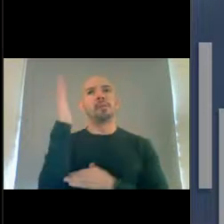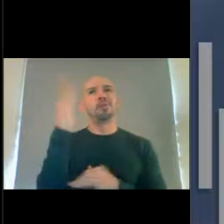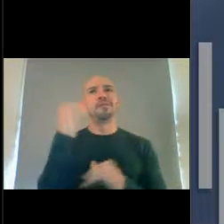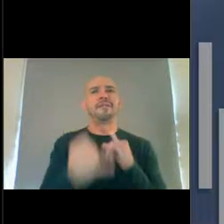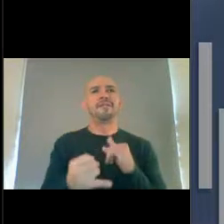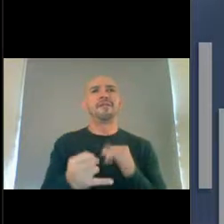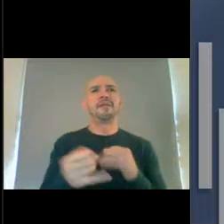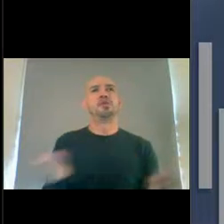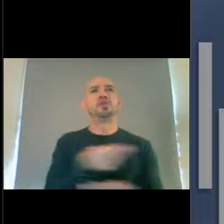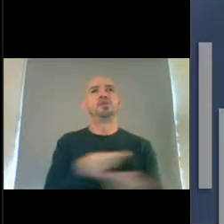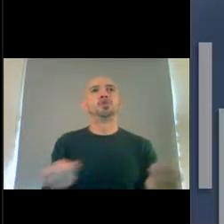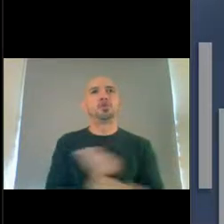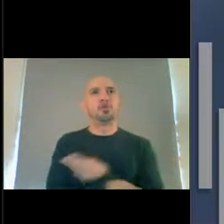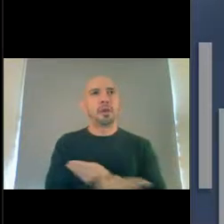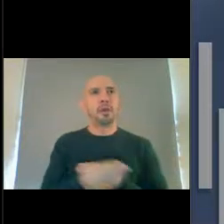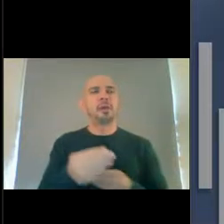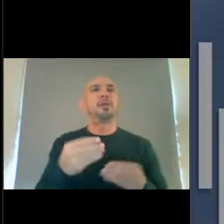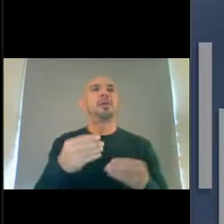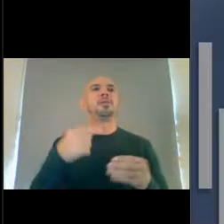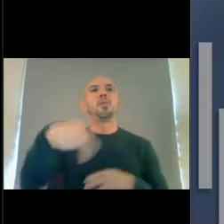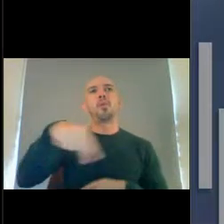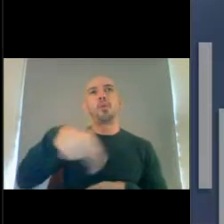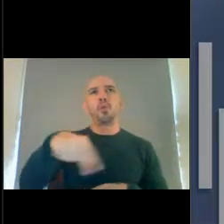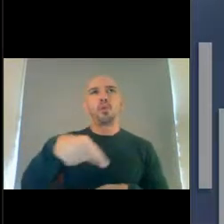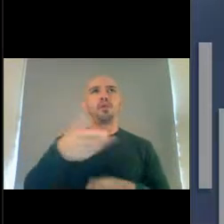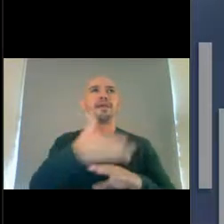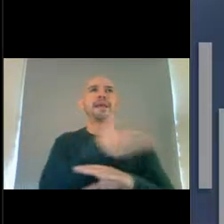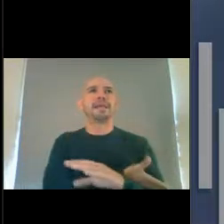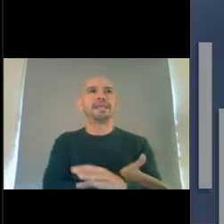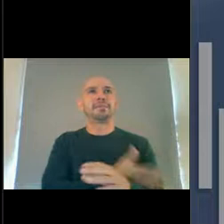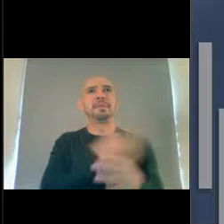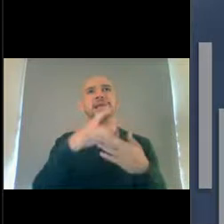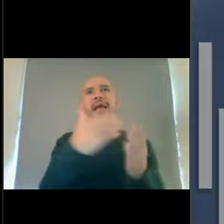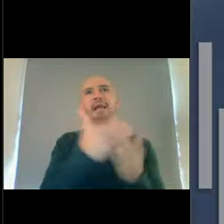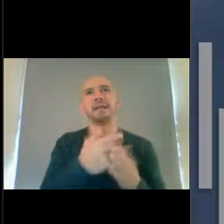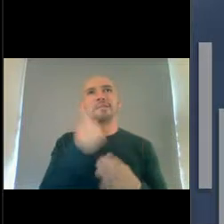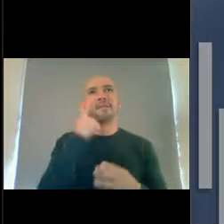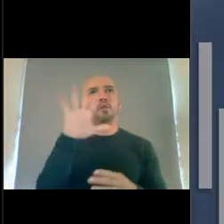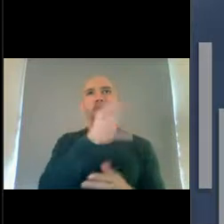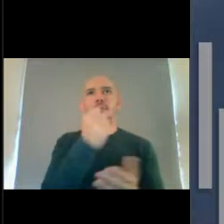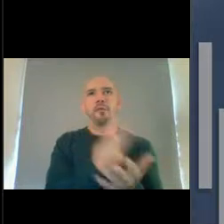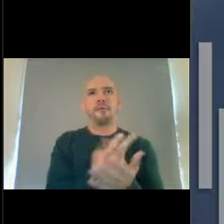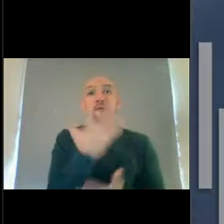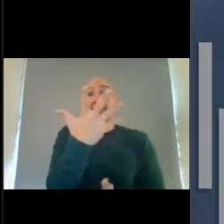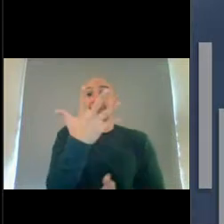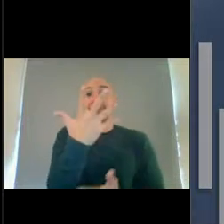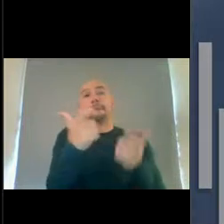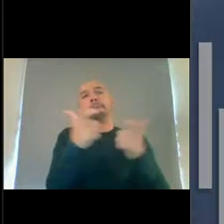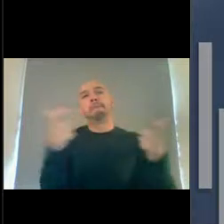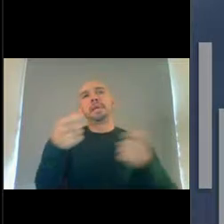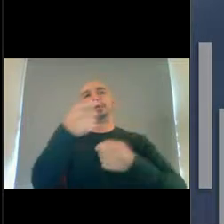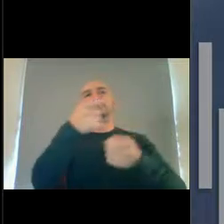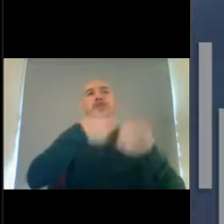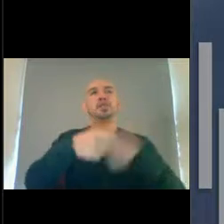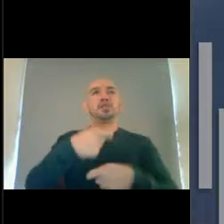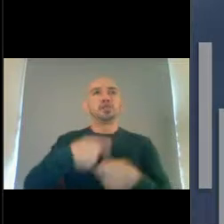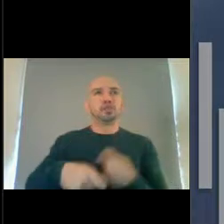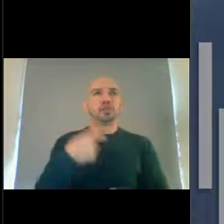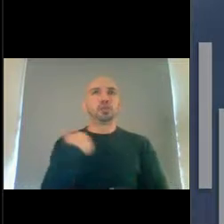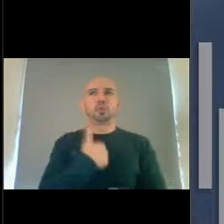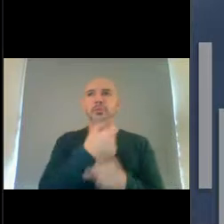enhancement guidelines for your review and approval there are five main changes that i'll focus on that we've made since the